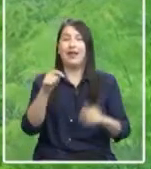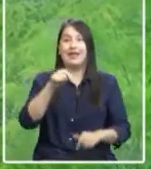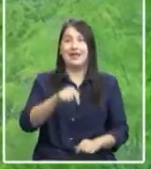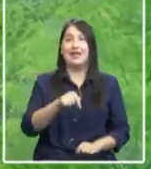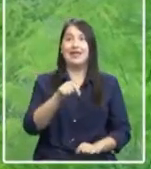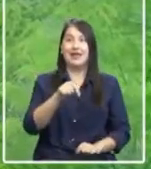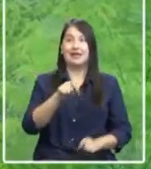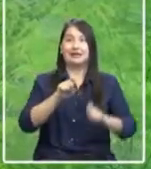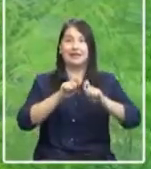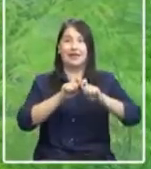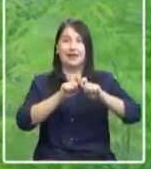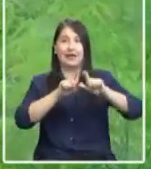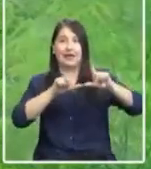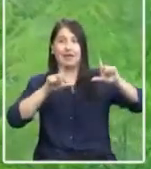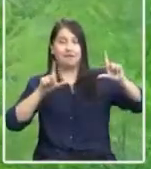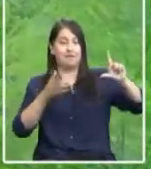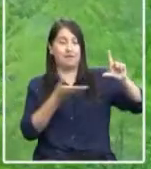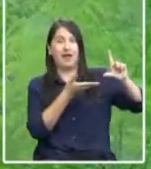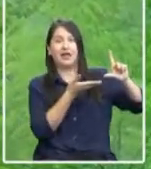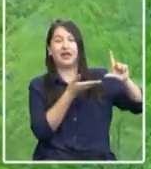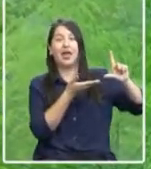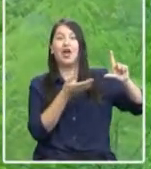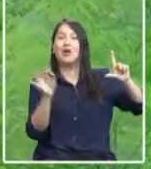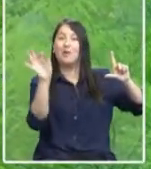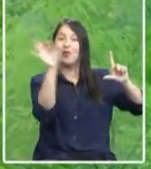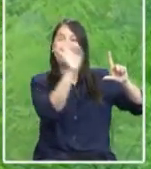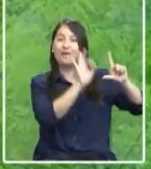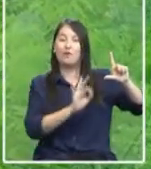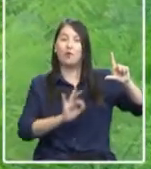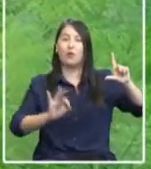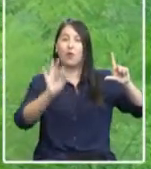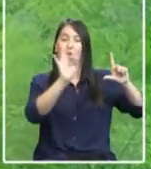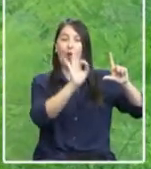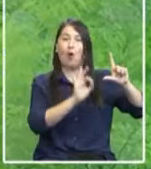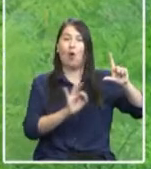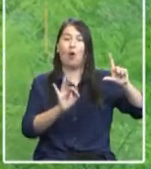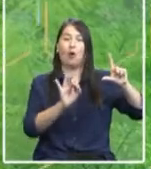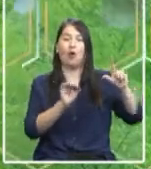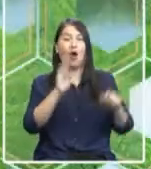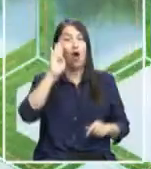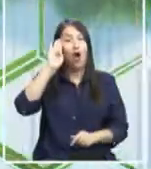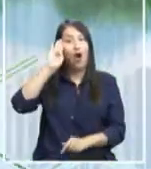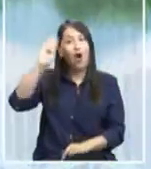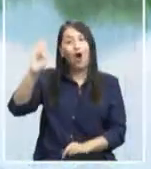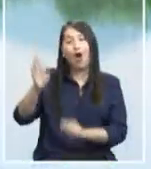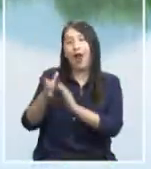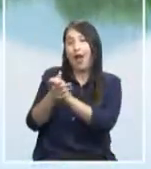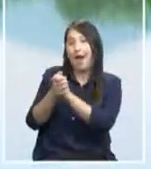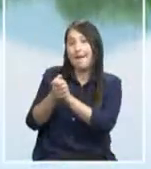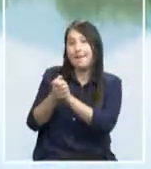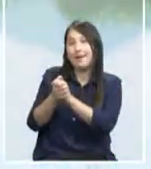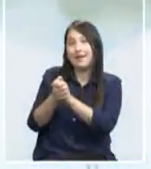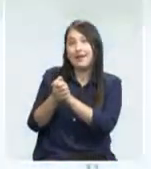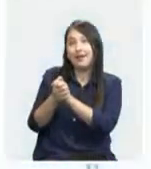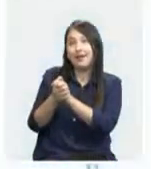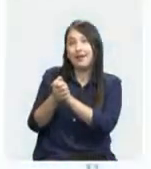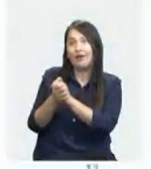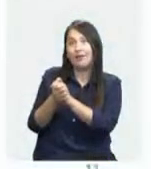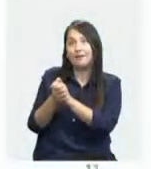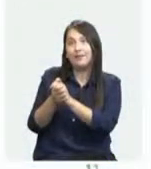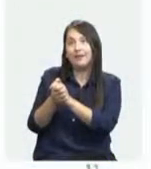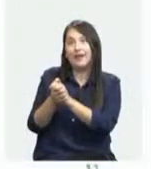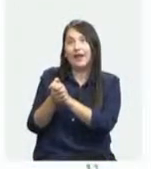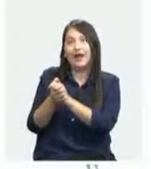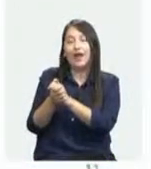very polluting vehicle, telling the man in the forest not to cut down his tree, that has become, in a